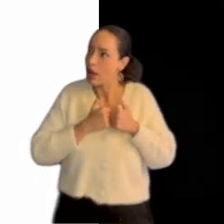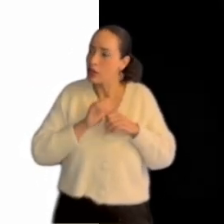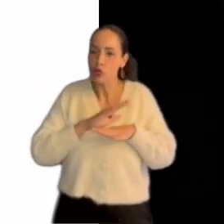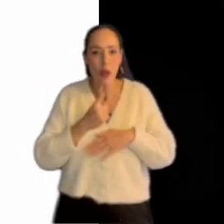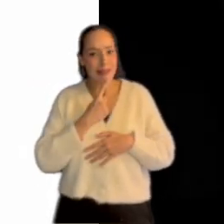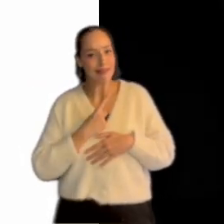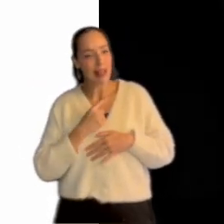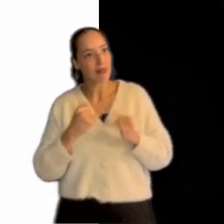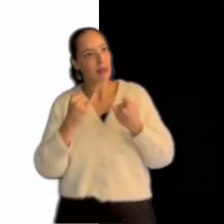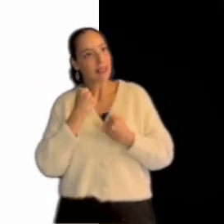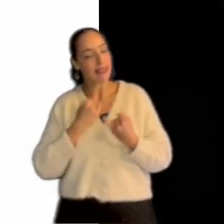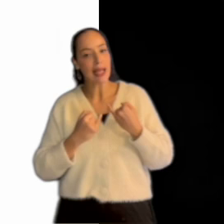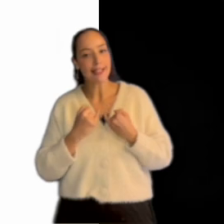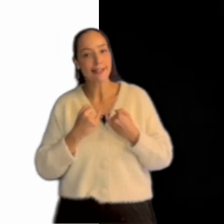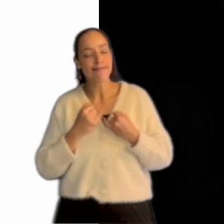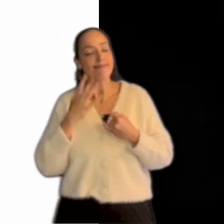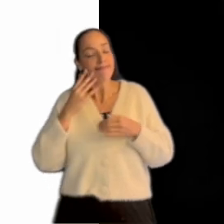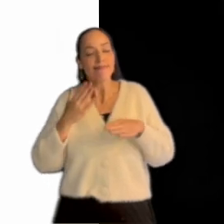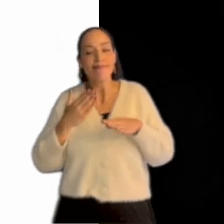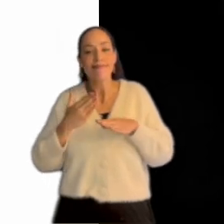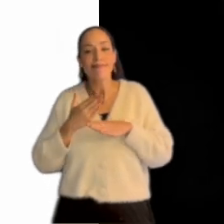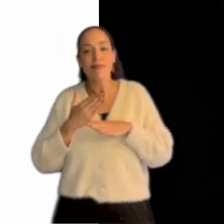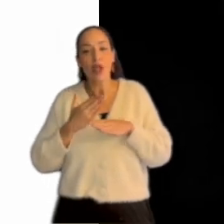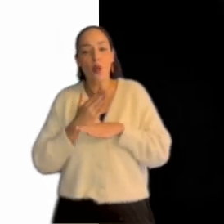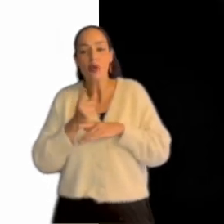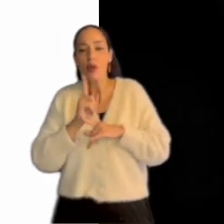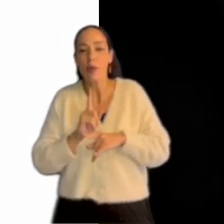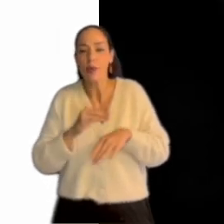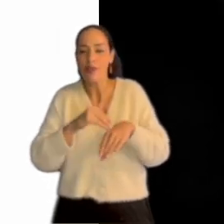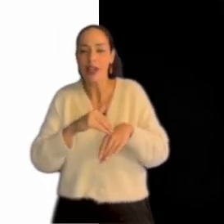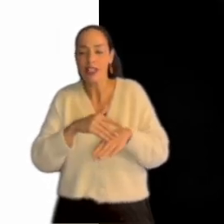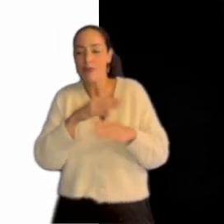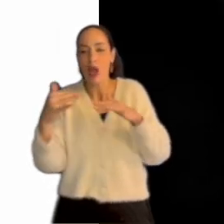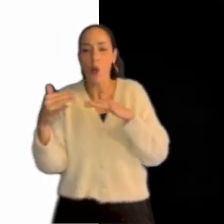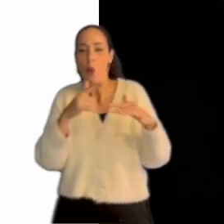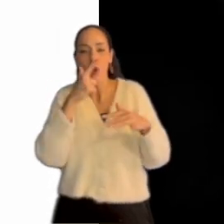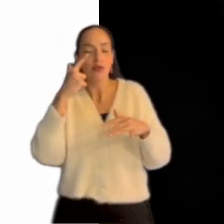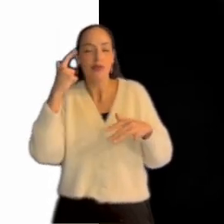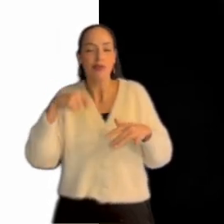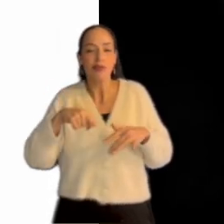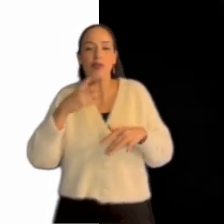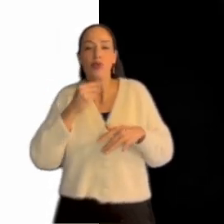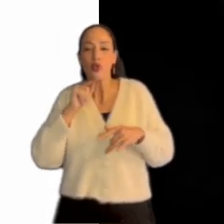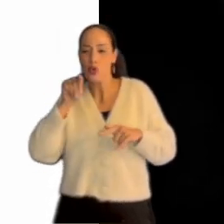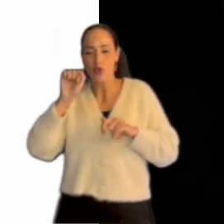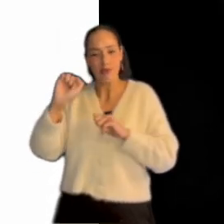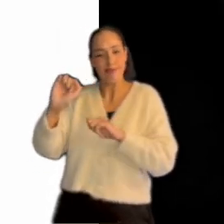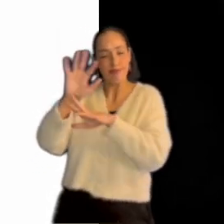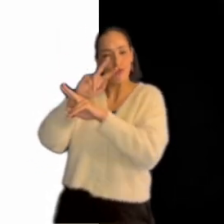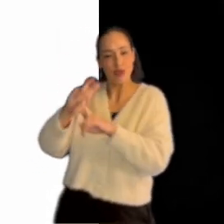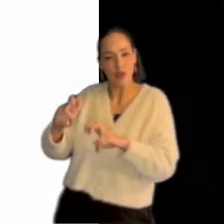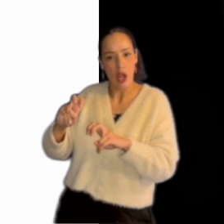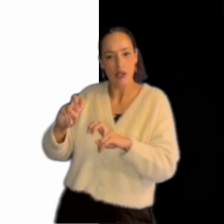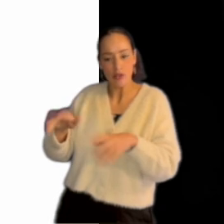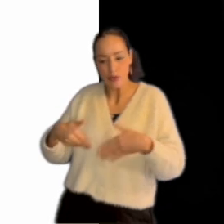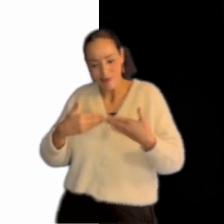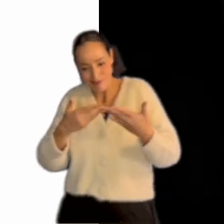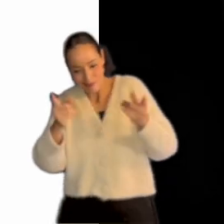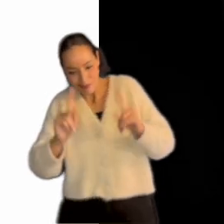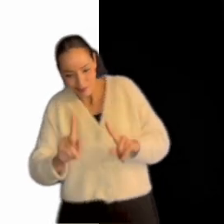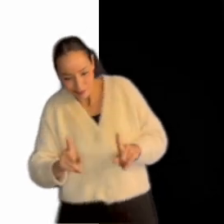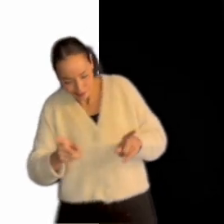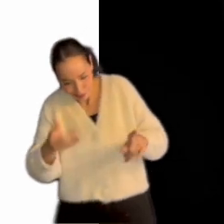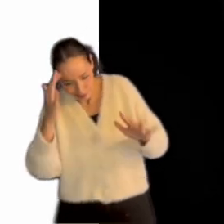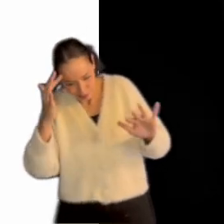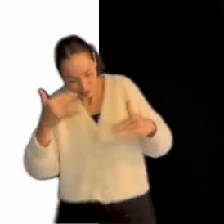heavily on Kristin Neff's research to give them permission to pay attention to their own needs, to rest a while, and to hold their guilt, anger, and pain with